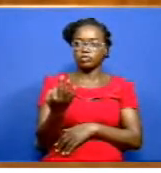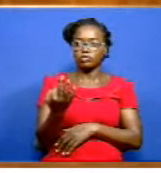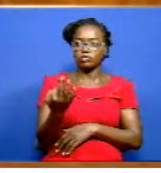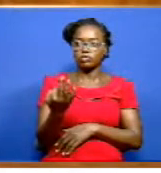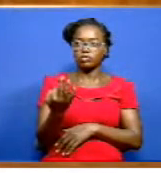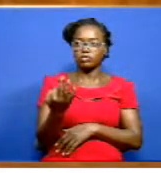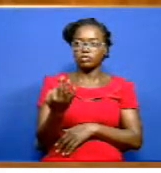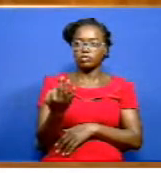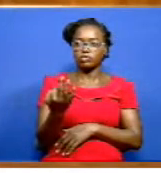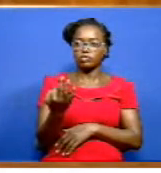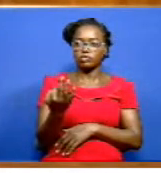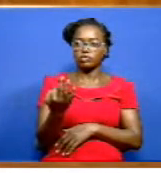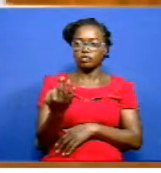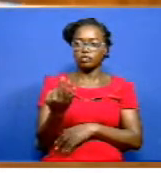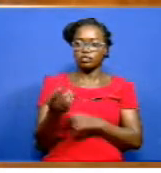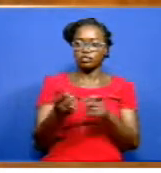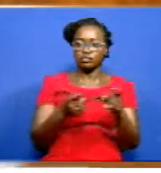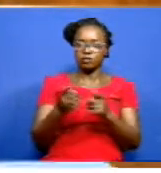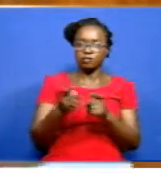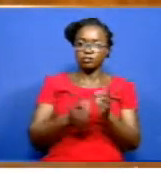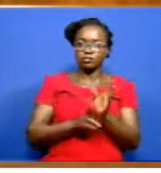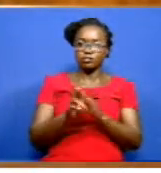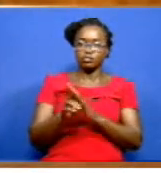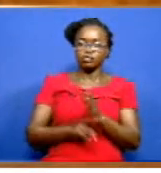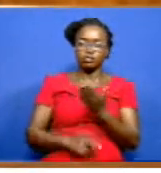the following containment measures.